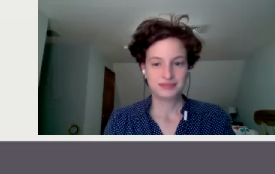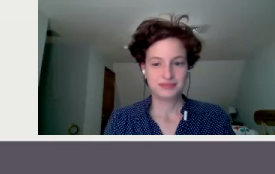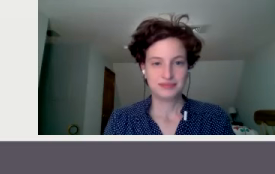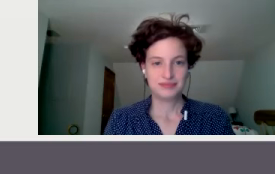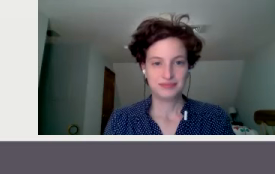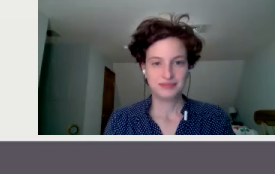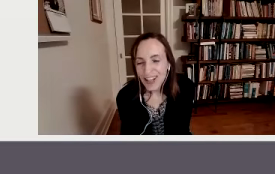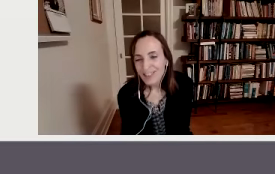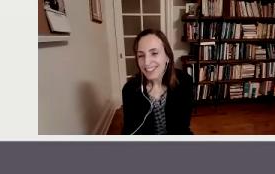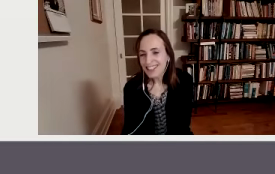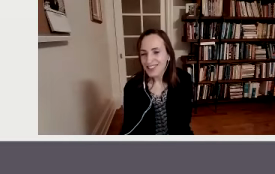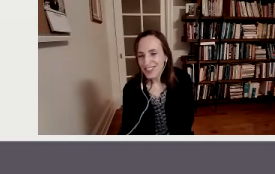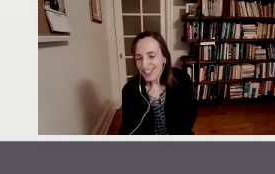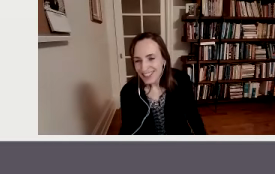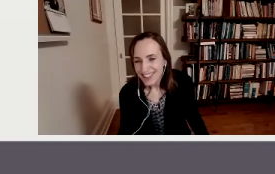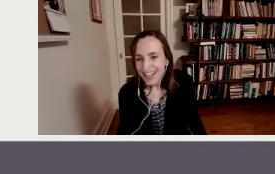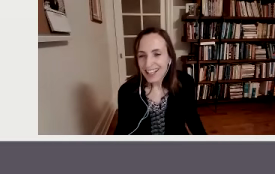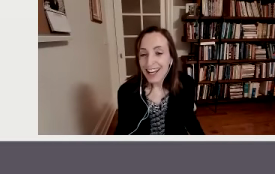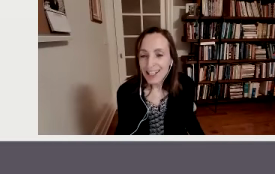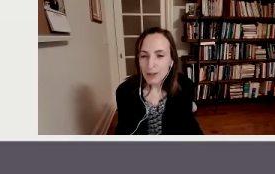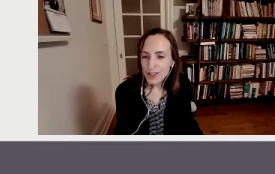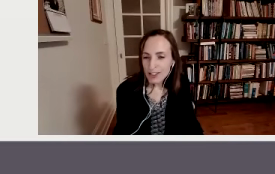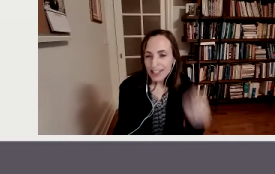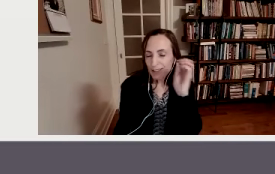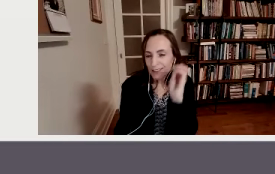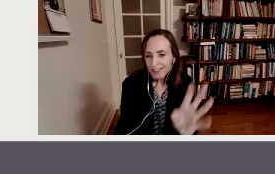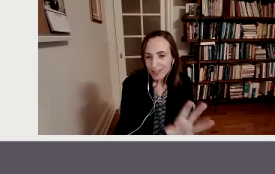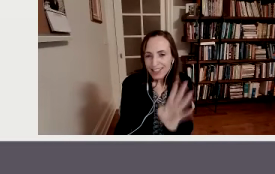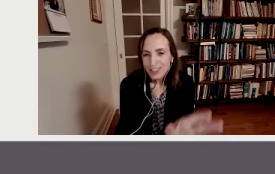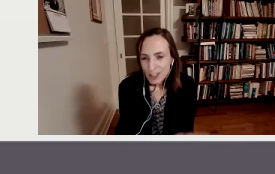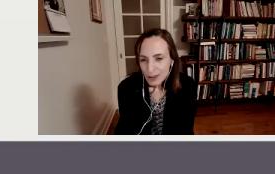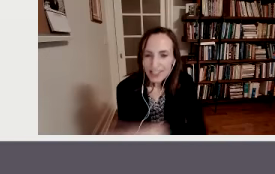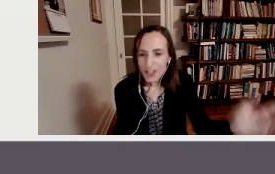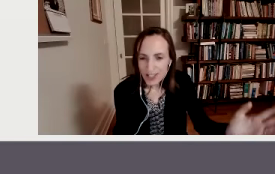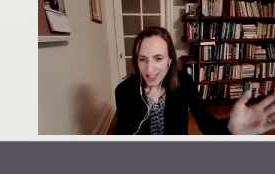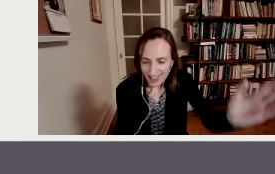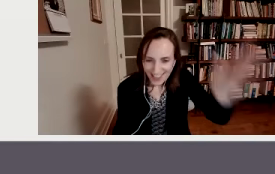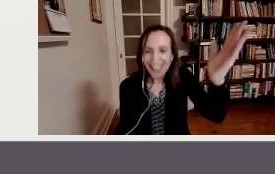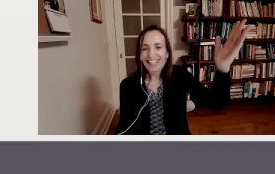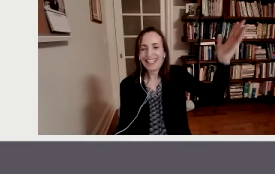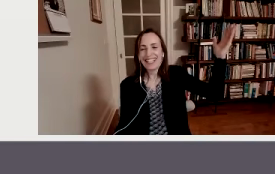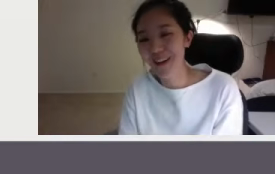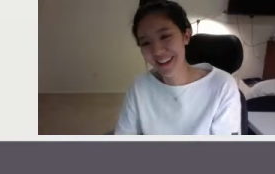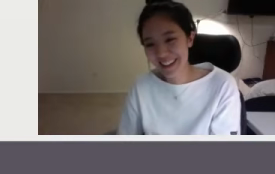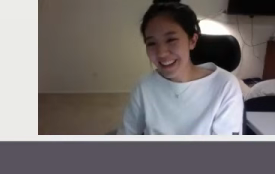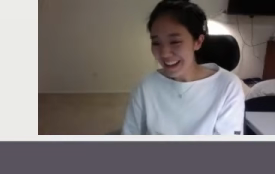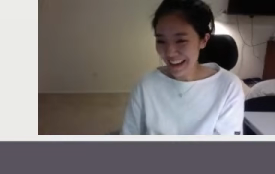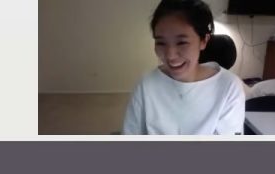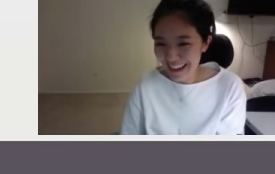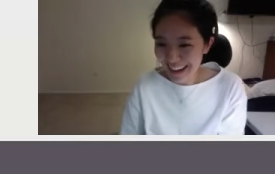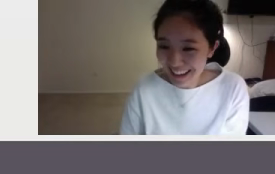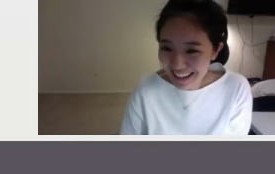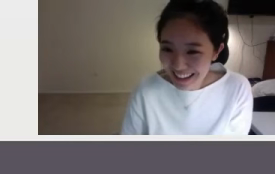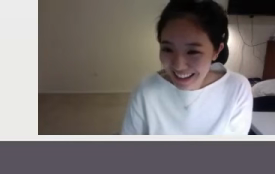Yes. Oh, you know, I really liked your talk and I had a question like ready to go, and then Jason asked. Oh. And